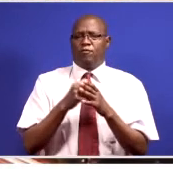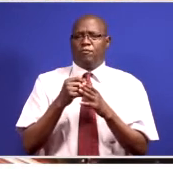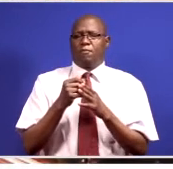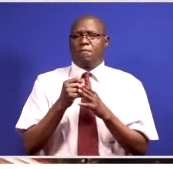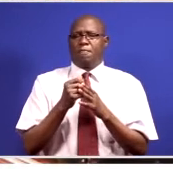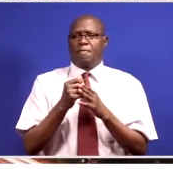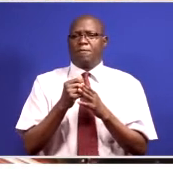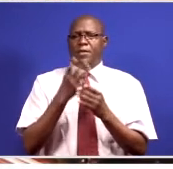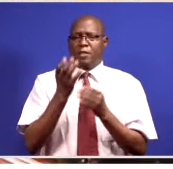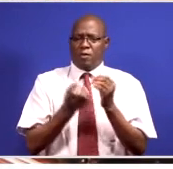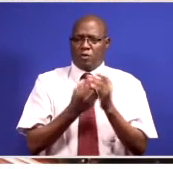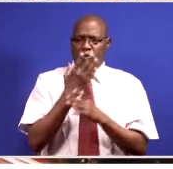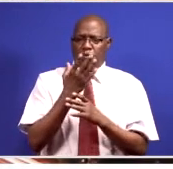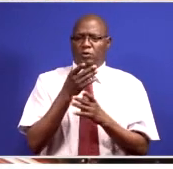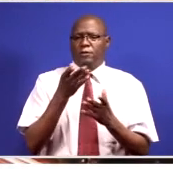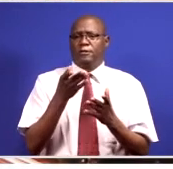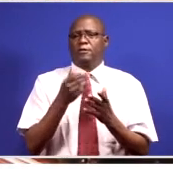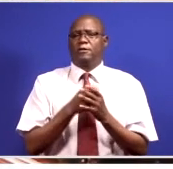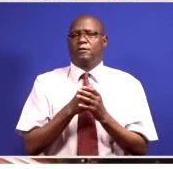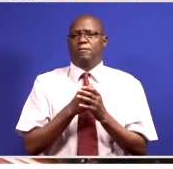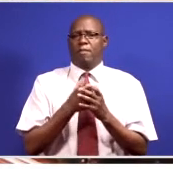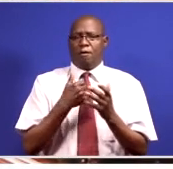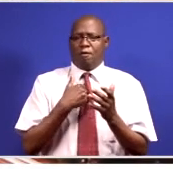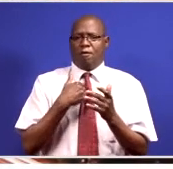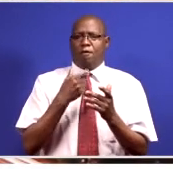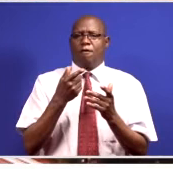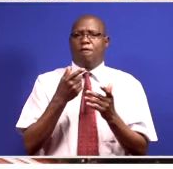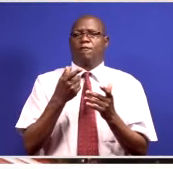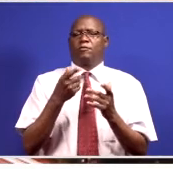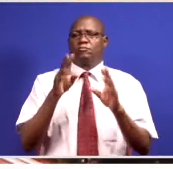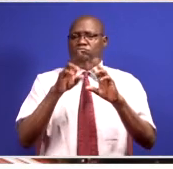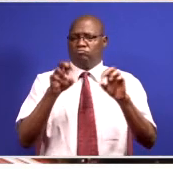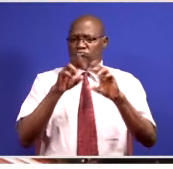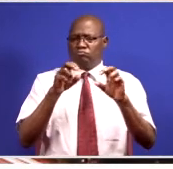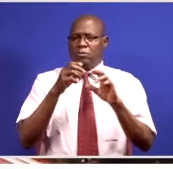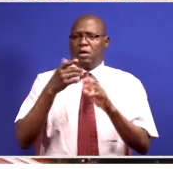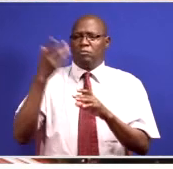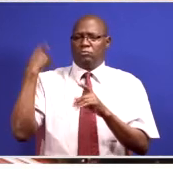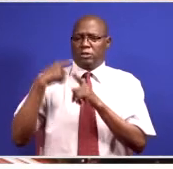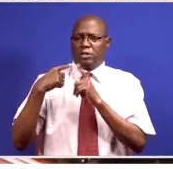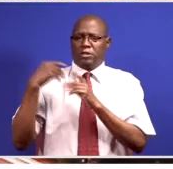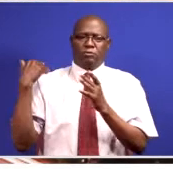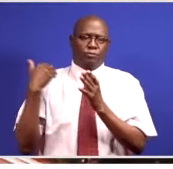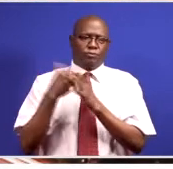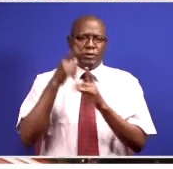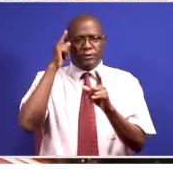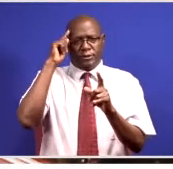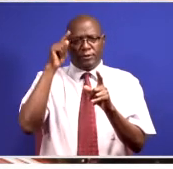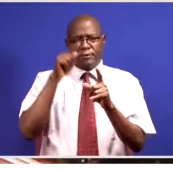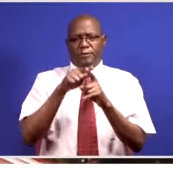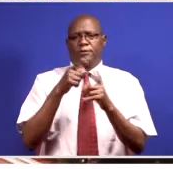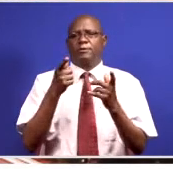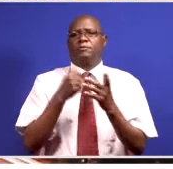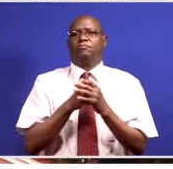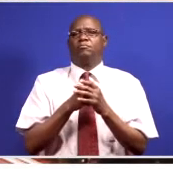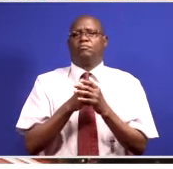The launch follows in-depth on-ground feasibility studies over the past 2 years and targets the pain points of the driver community